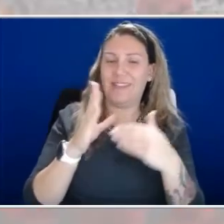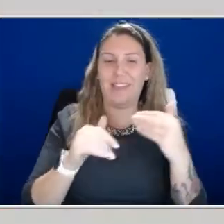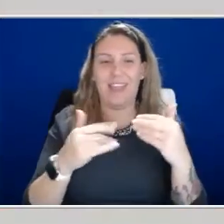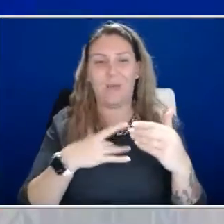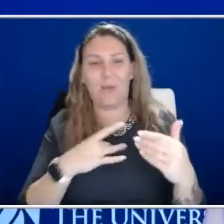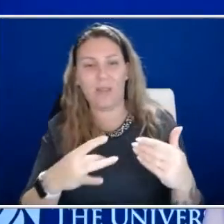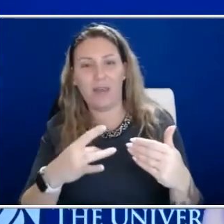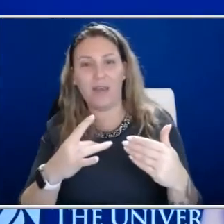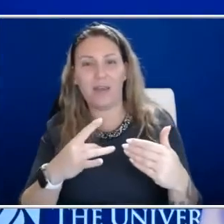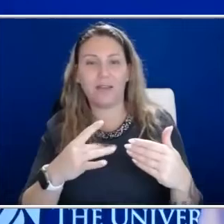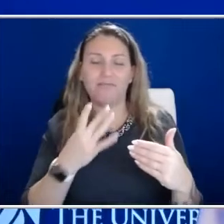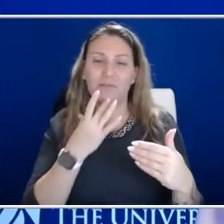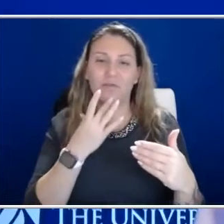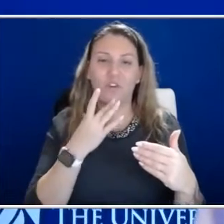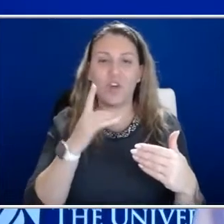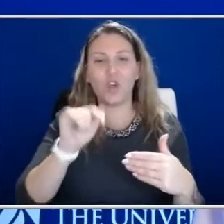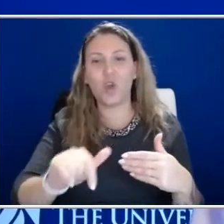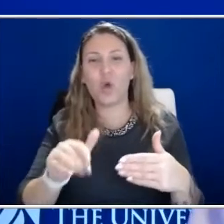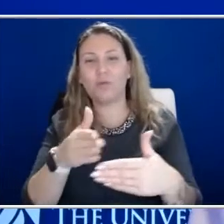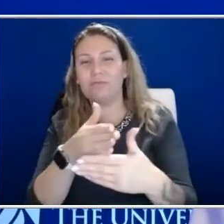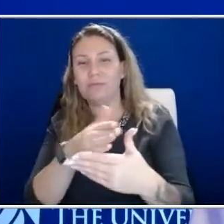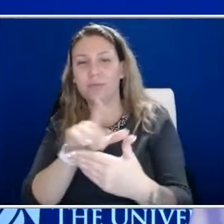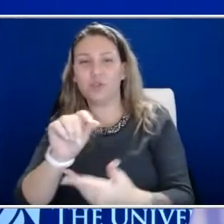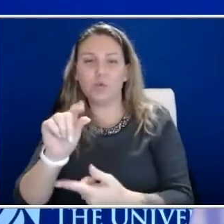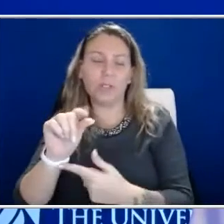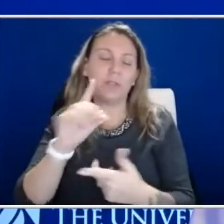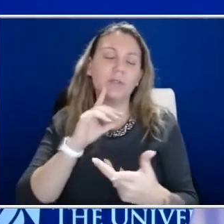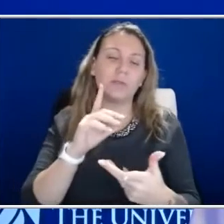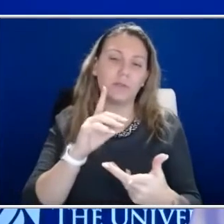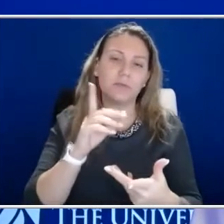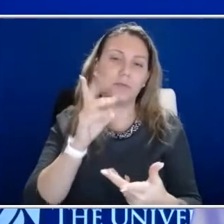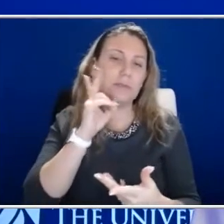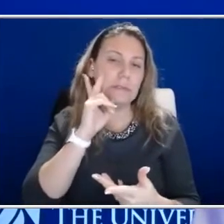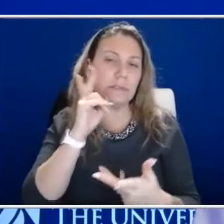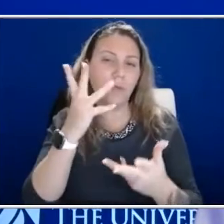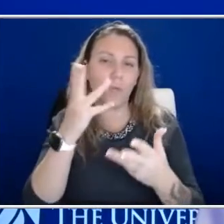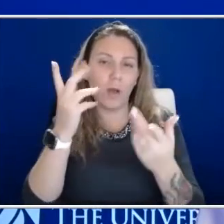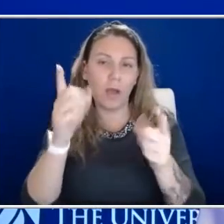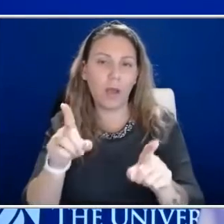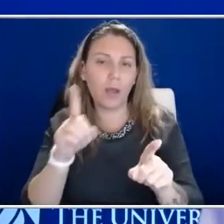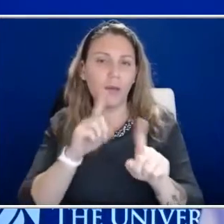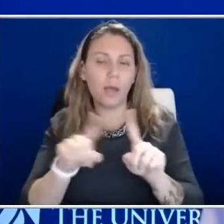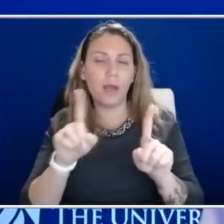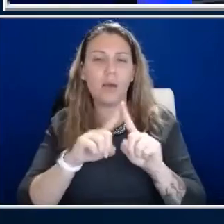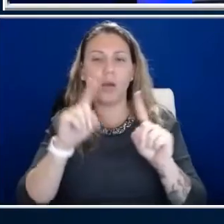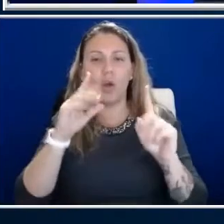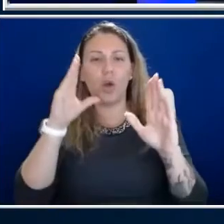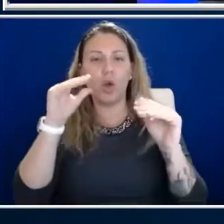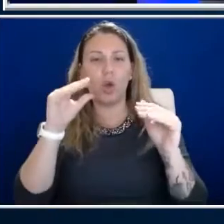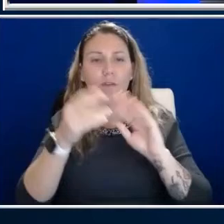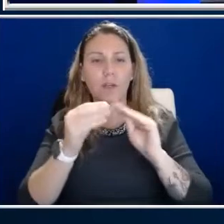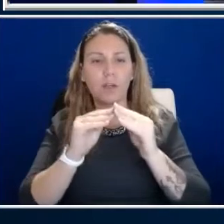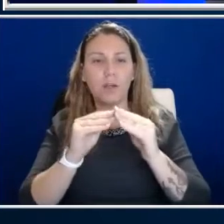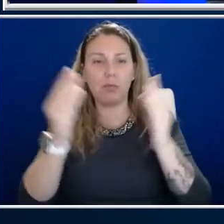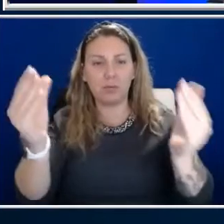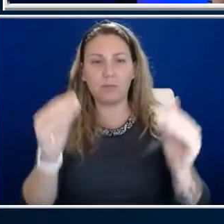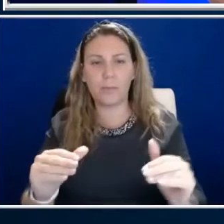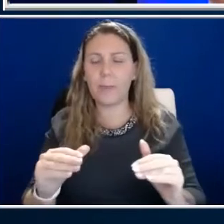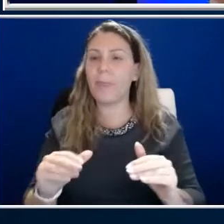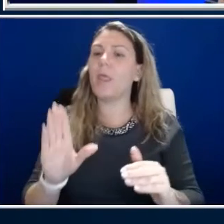mid 20s. So we'll just kind of see what happens, but hopefully we can knock those numbers down a little bit. All right, Doc Hawk, there was a